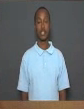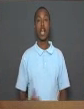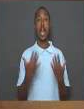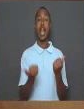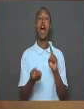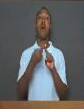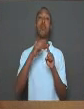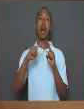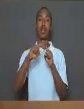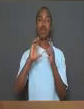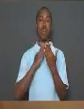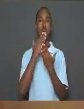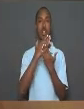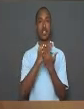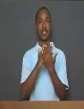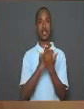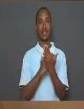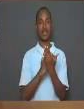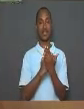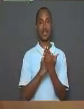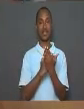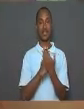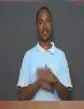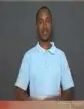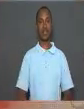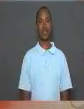Let's get back to our lesson.